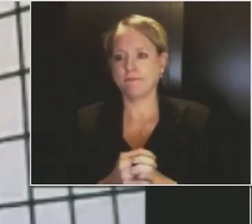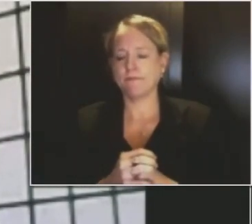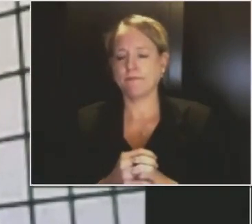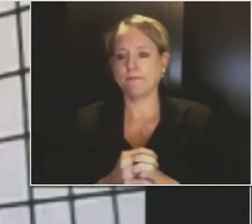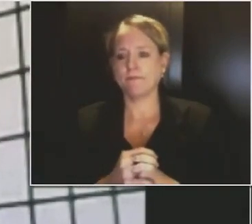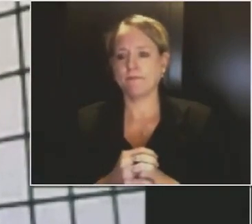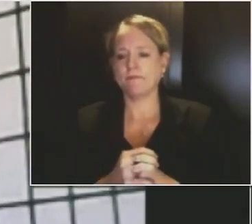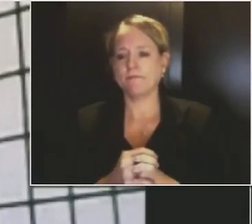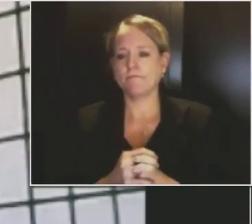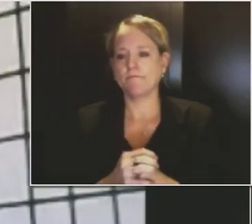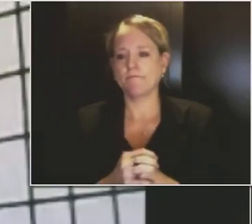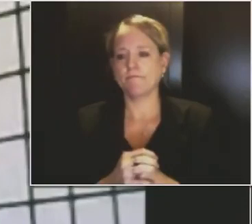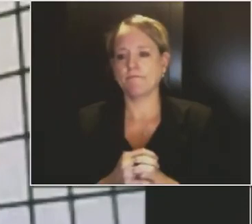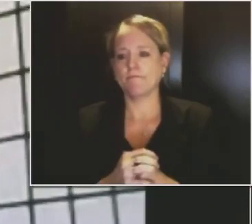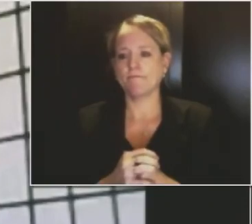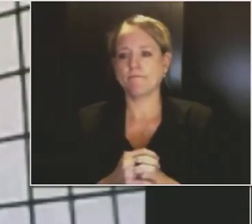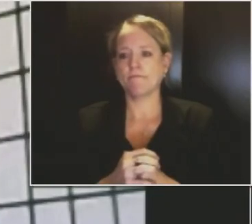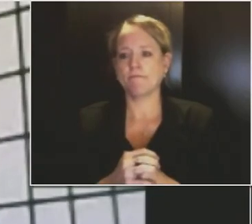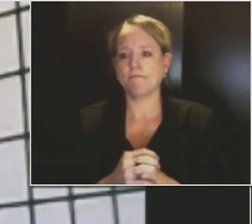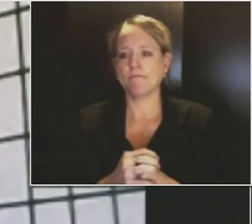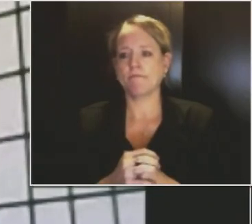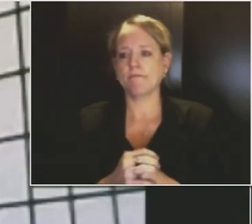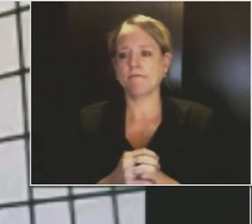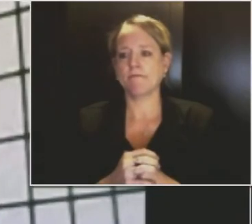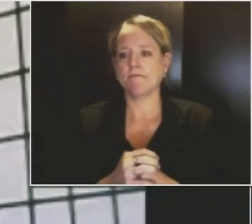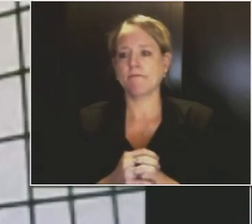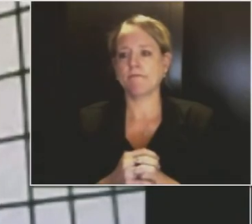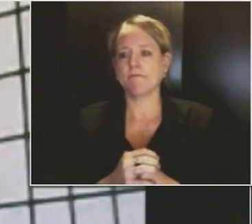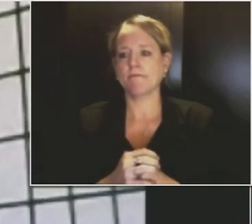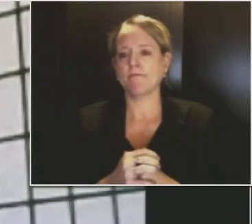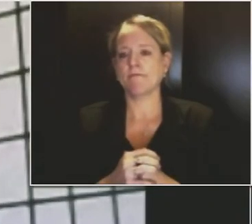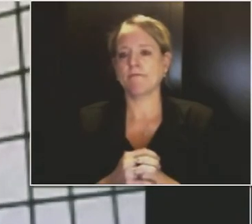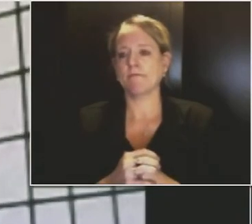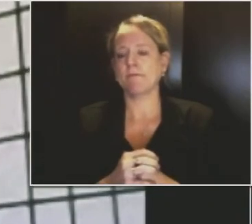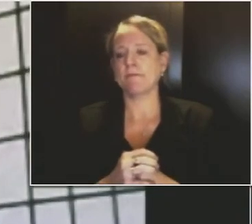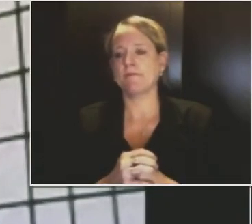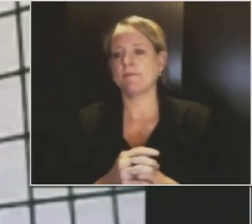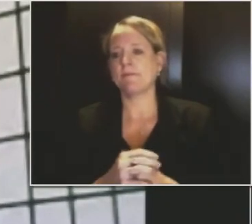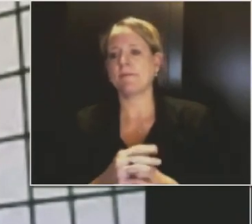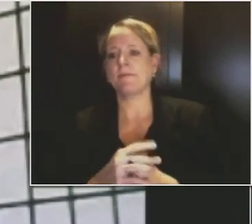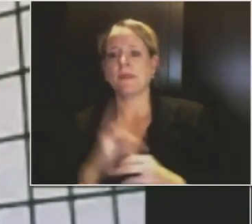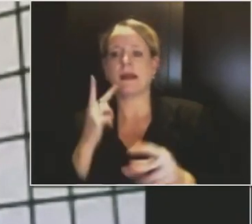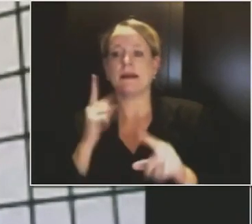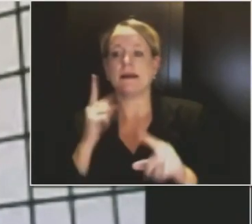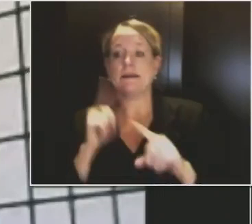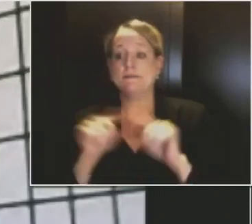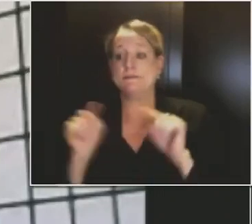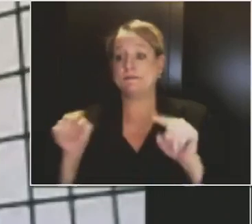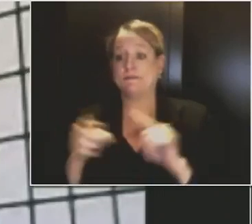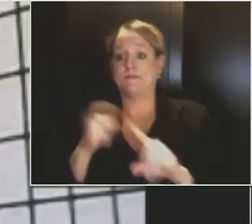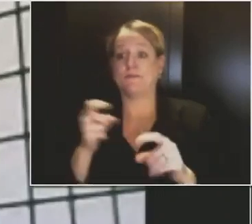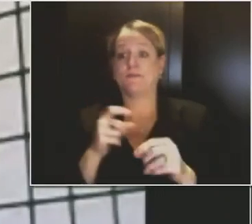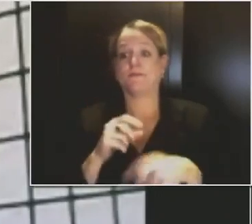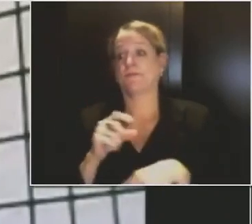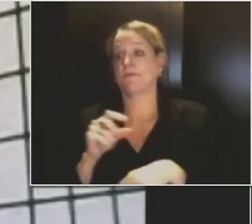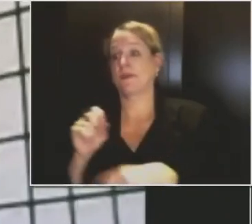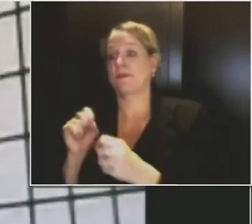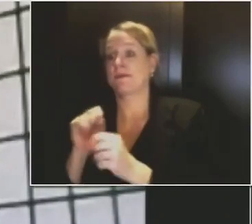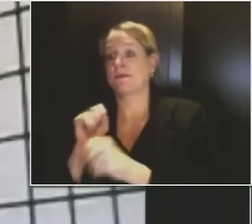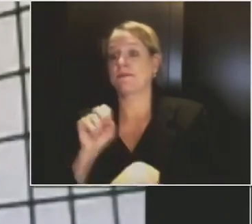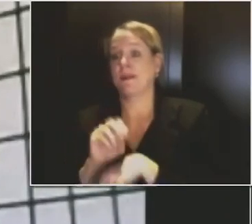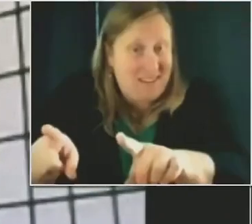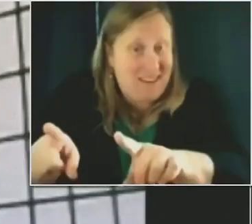safely, it's really, really important that people strongly consider perhaps